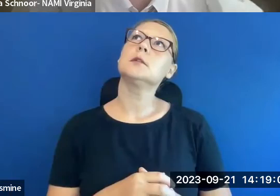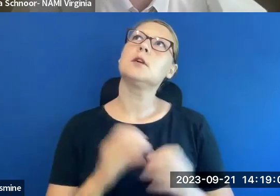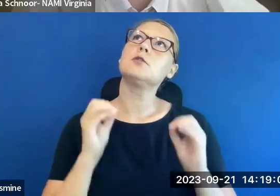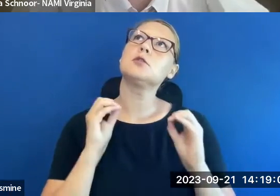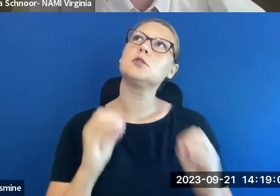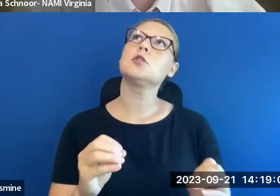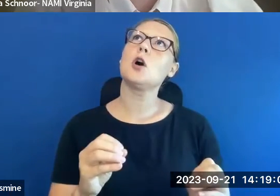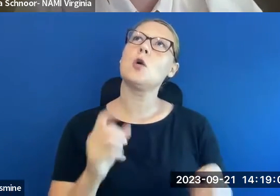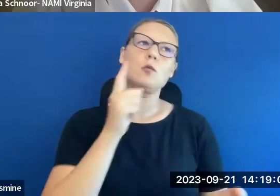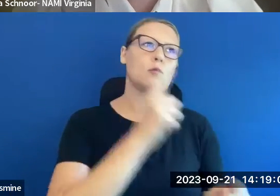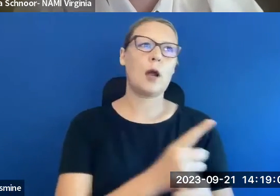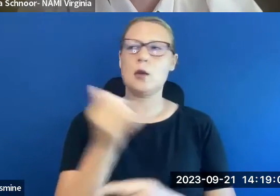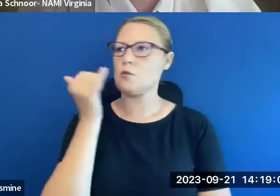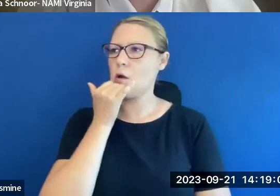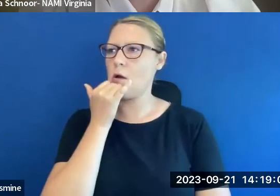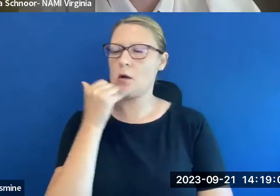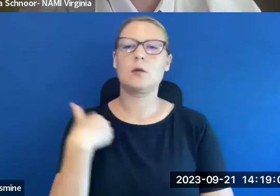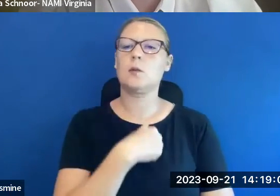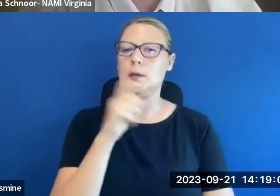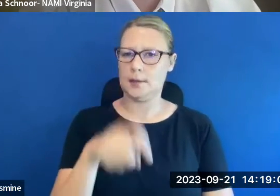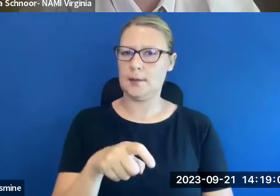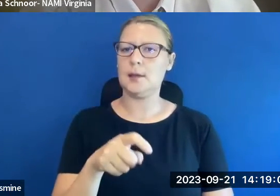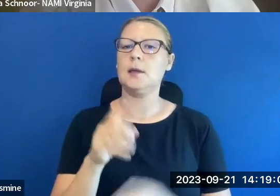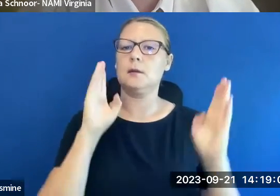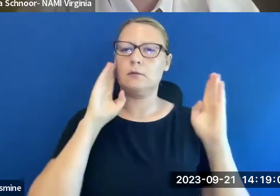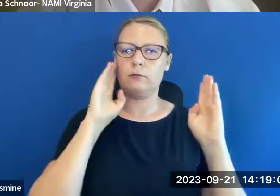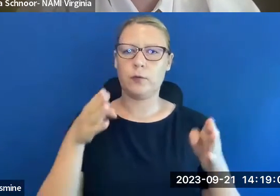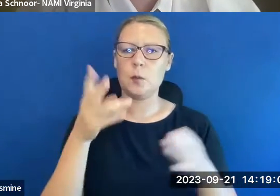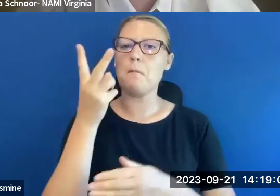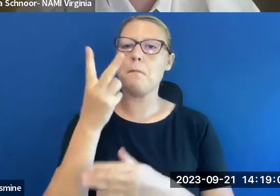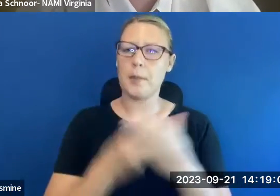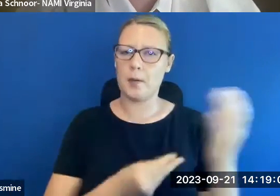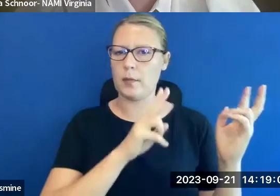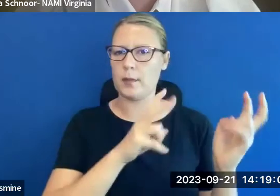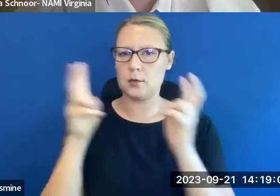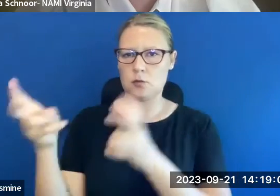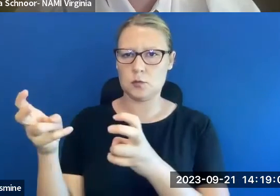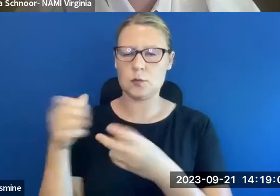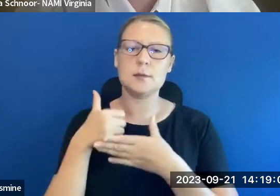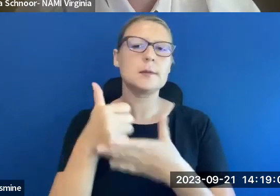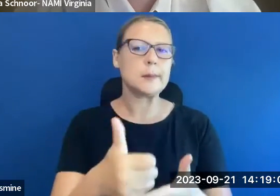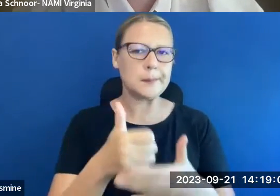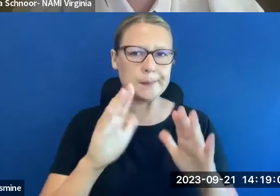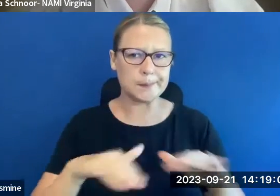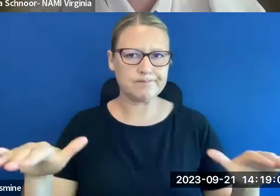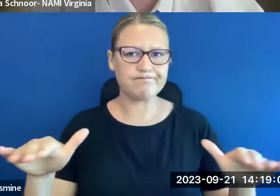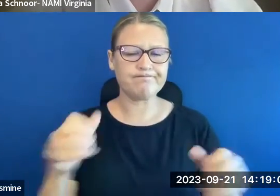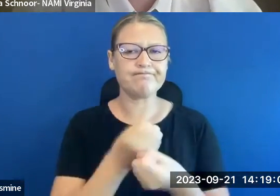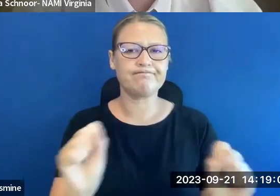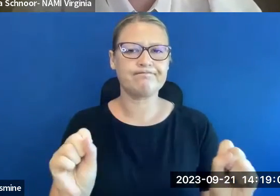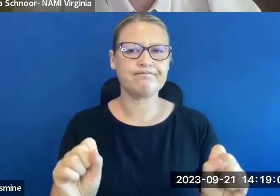like we have to address both issues here to keep our kids safe.